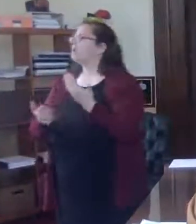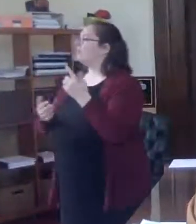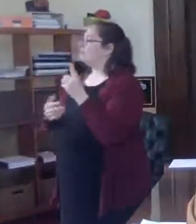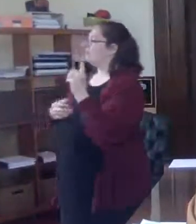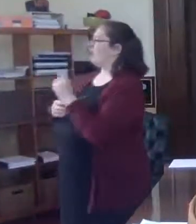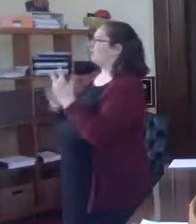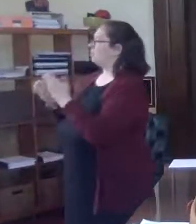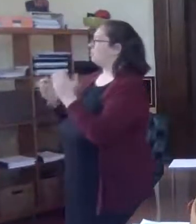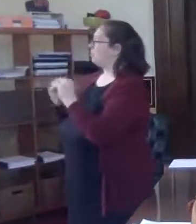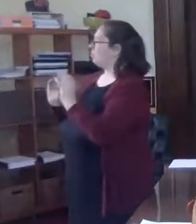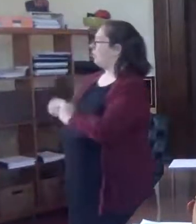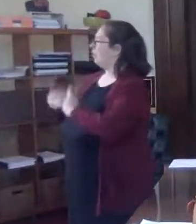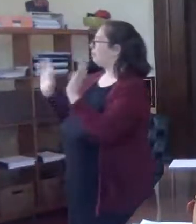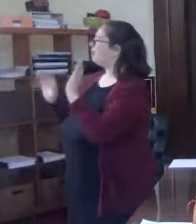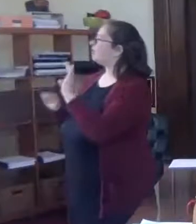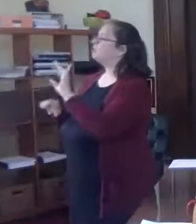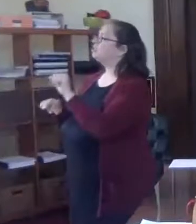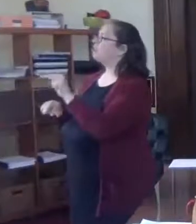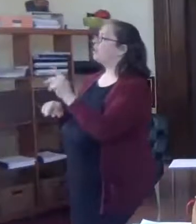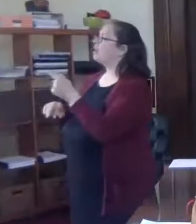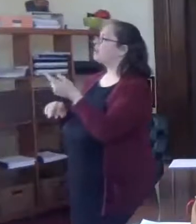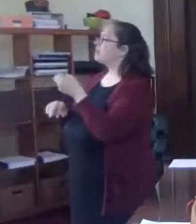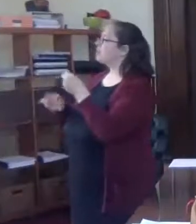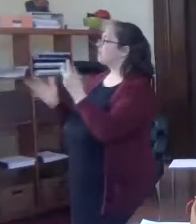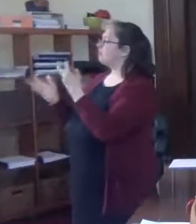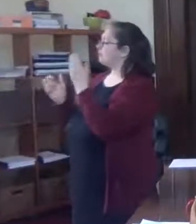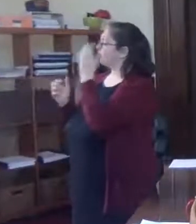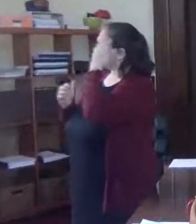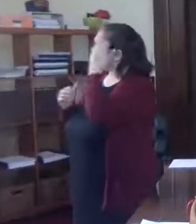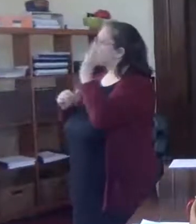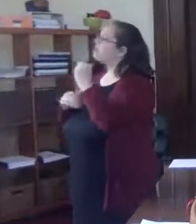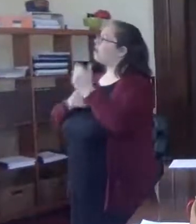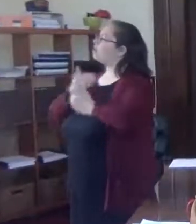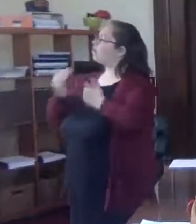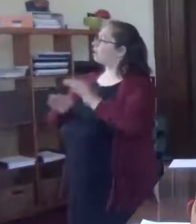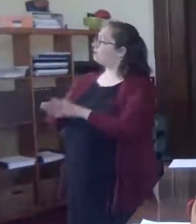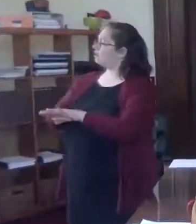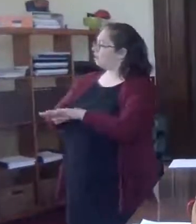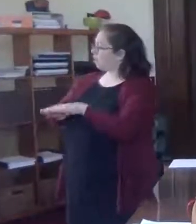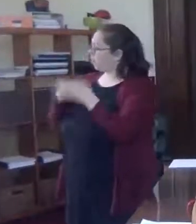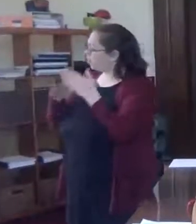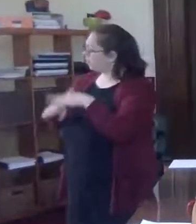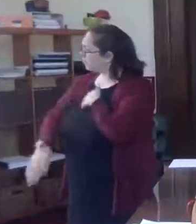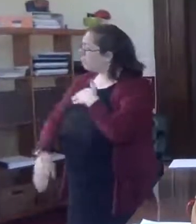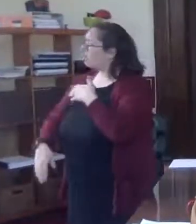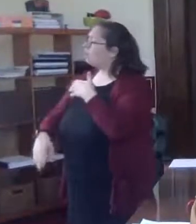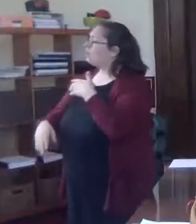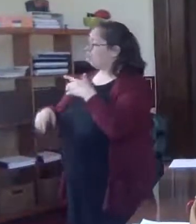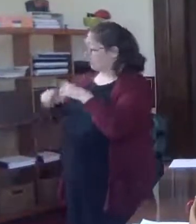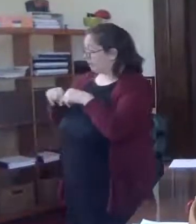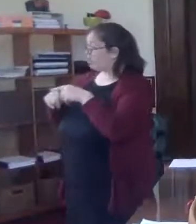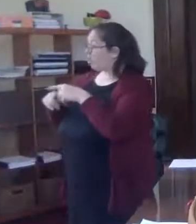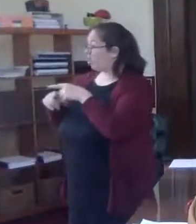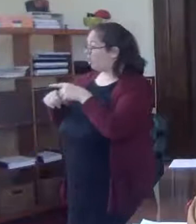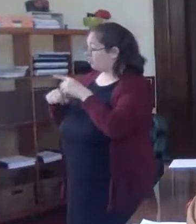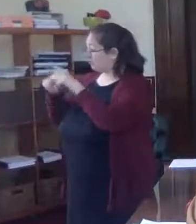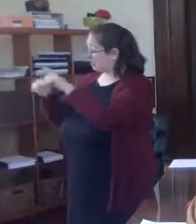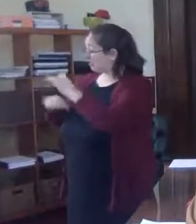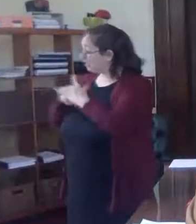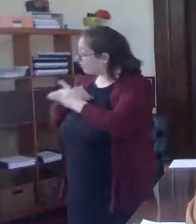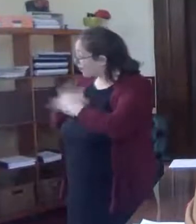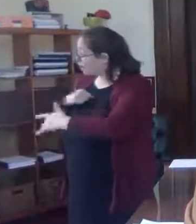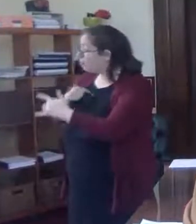Jonathan's watching and wants to know the gradual reopening process. Is that triggered by the availability of